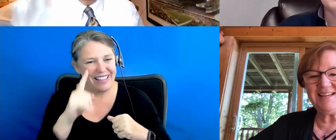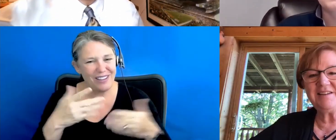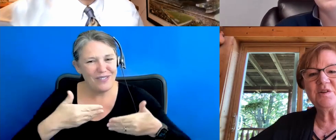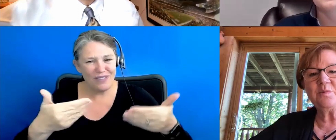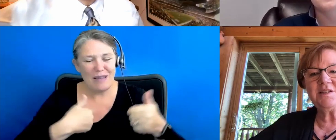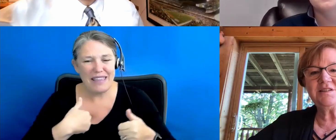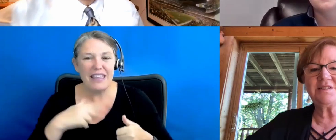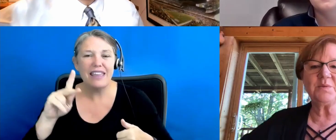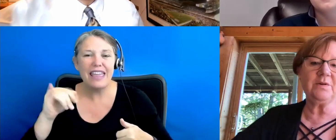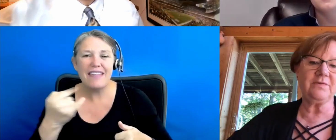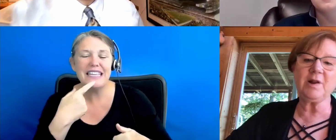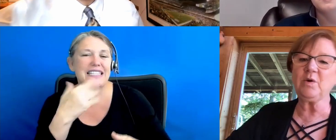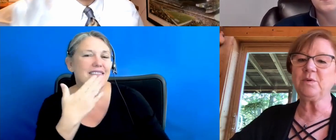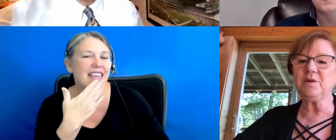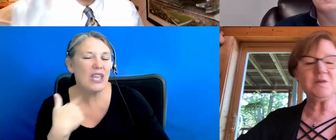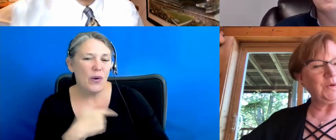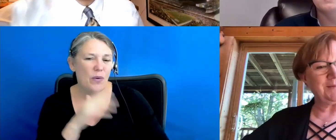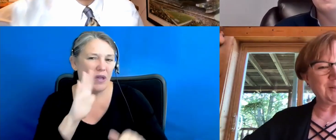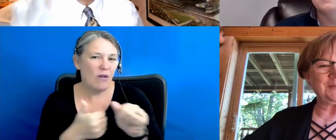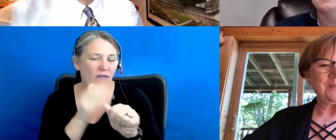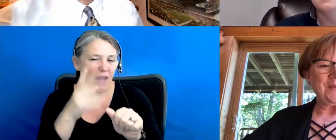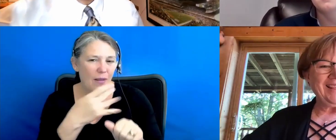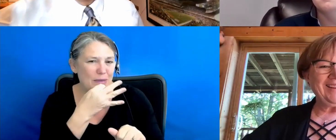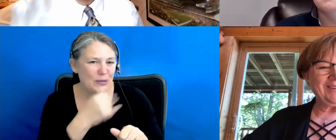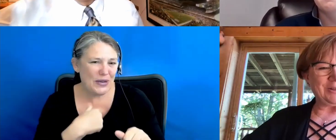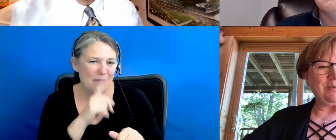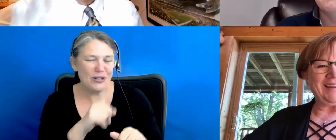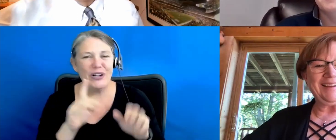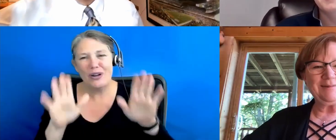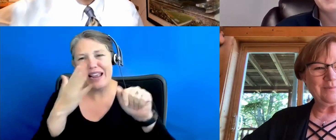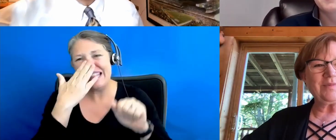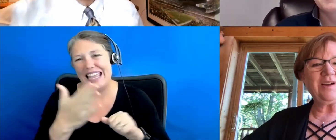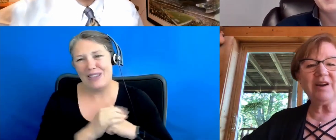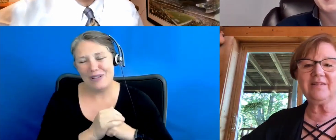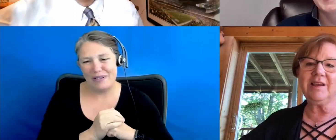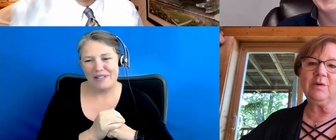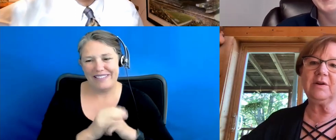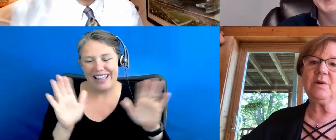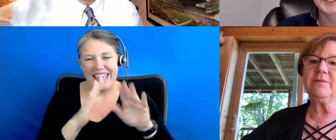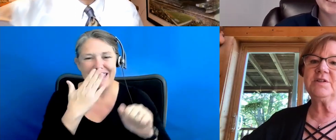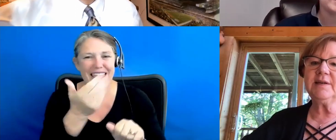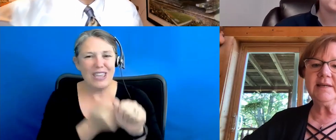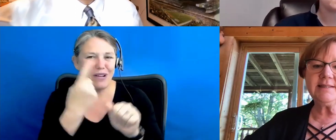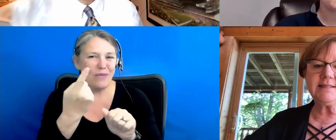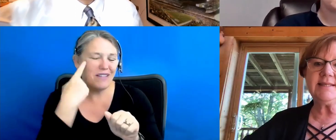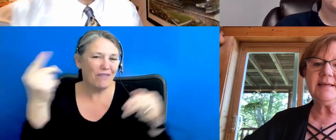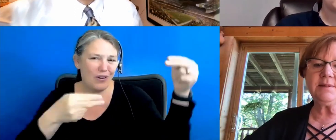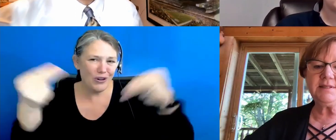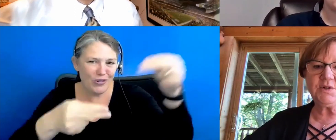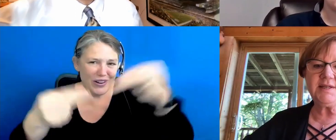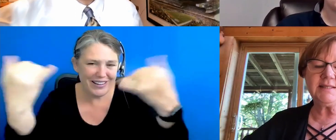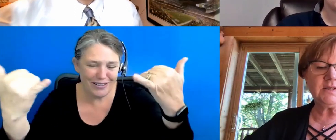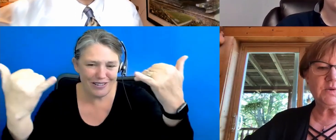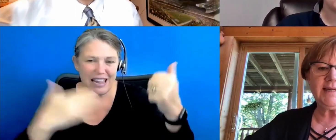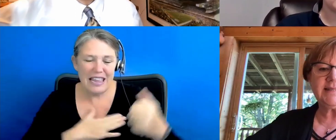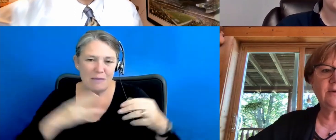Yes, thank you so much, Andres. We'll follow up with you soon, I'm sure. Great. Thank you so much. All right. Thank you, everyone, for joining us today. Please